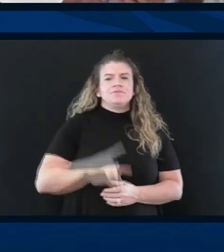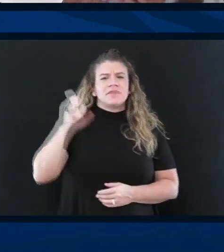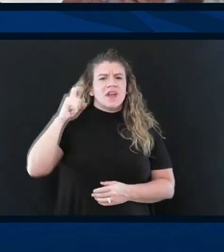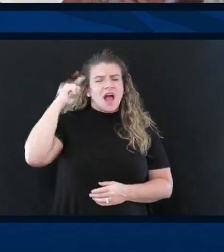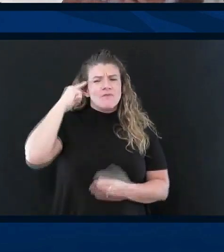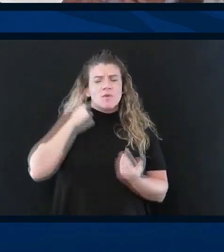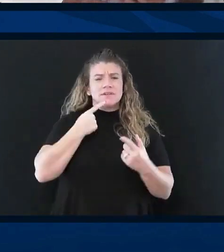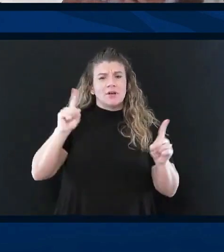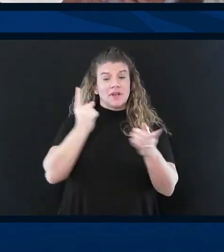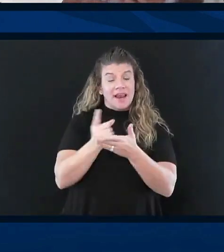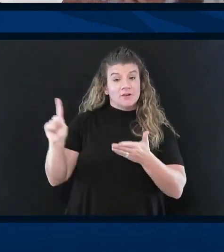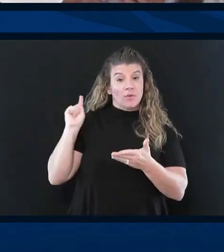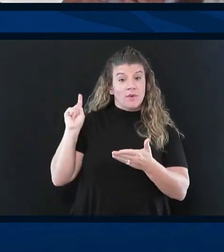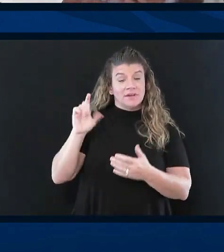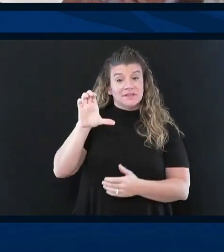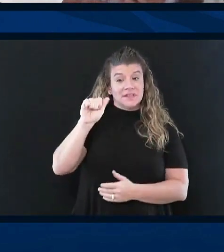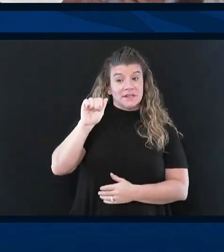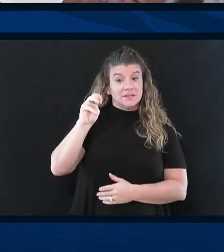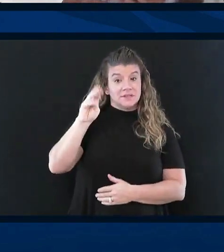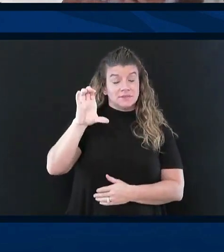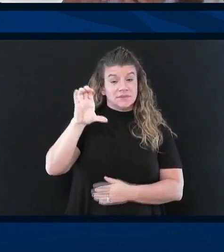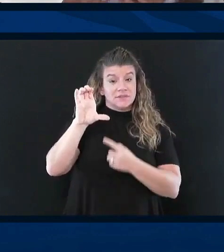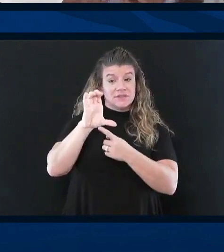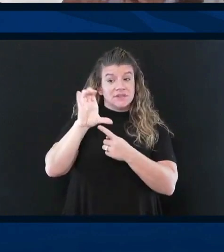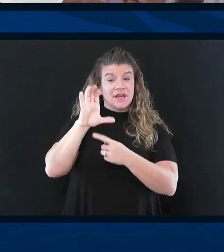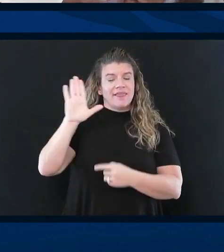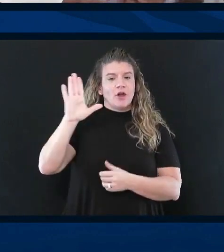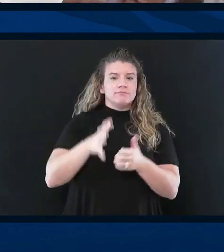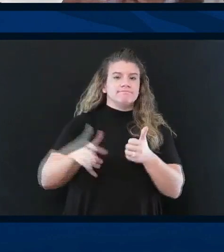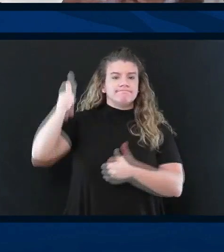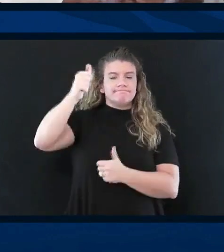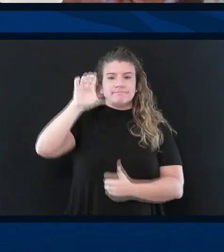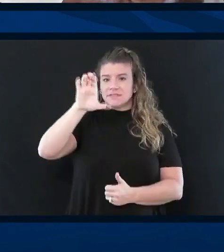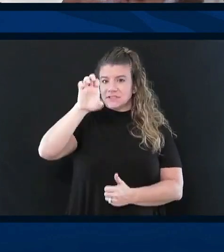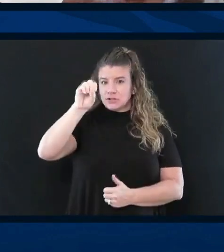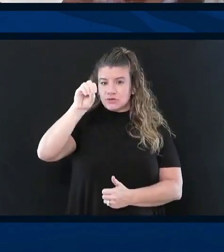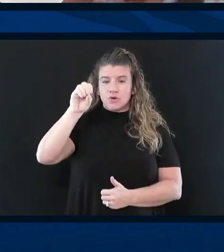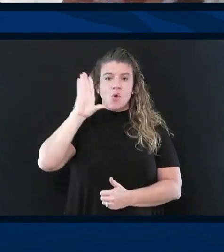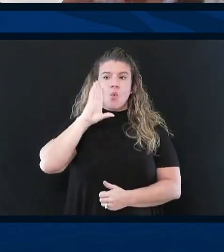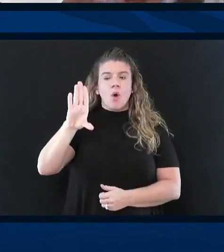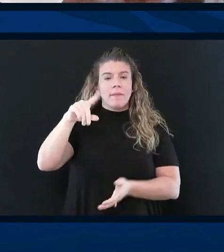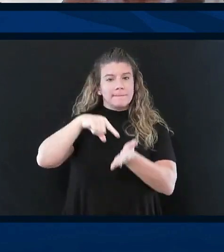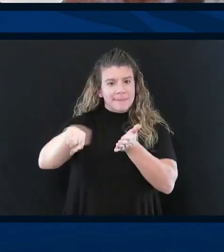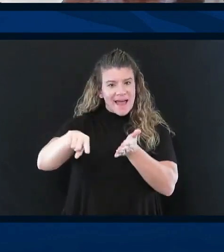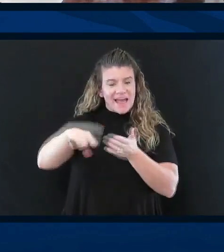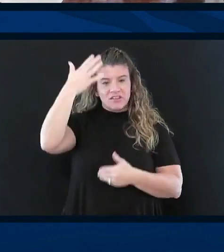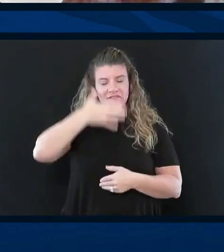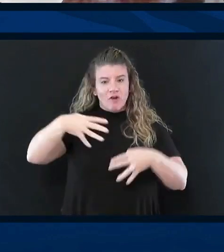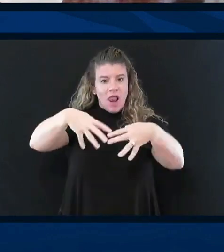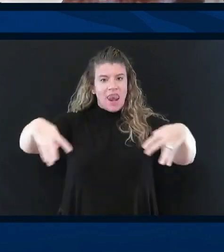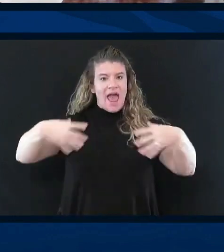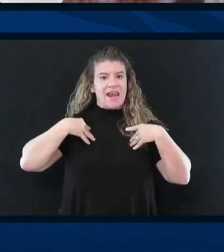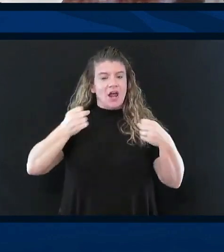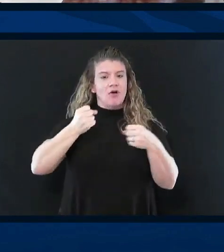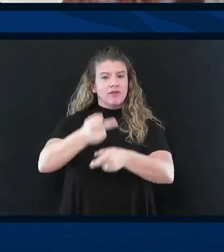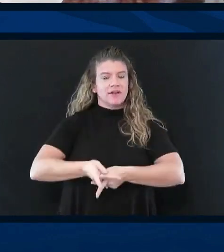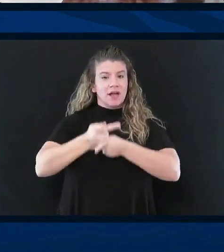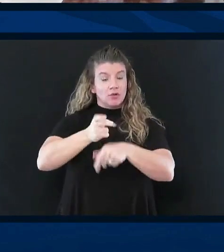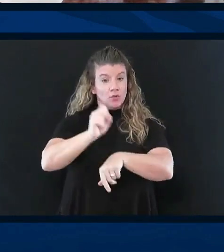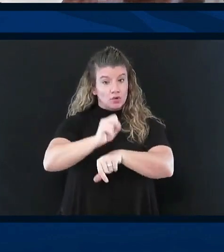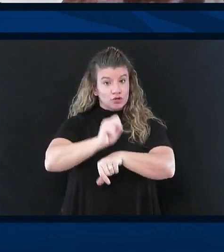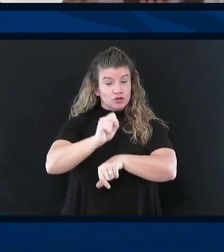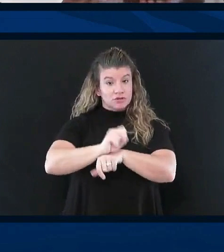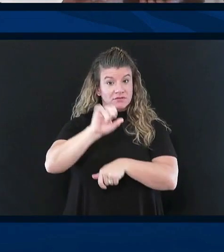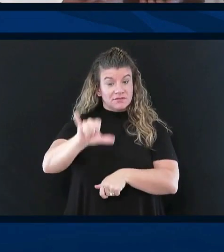announced last week that Charleston Area Medical Center's CEO will be paying the frontline health care workers at that